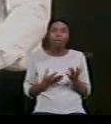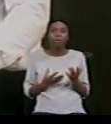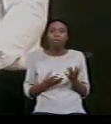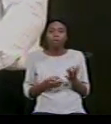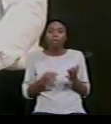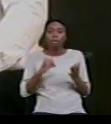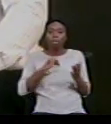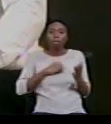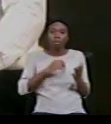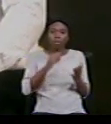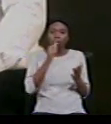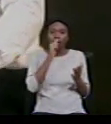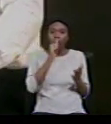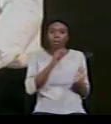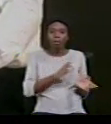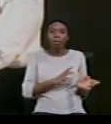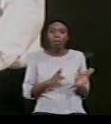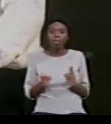obey.